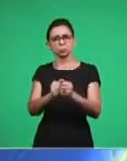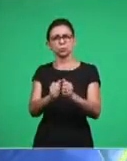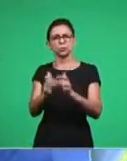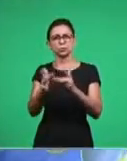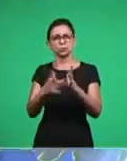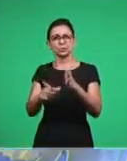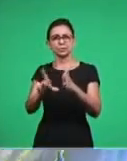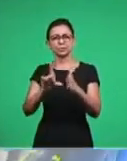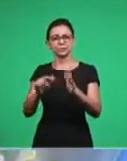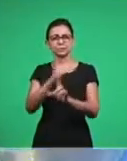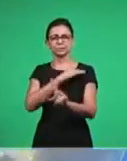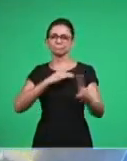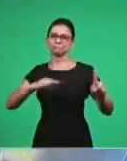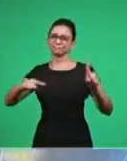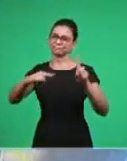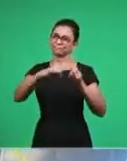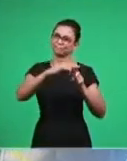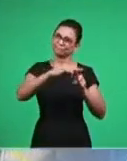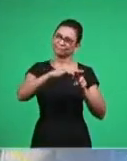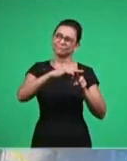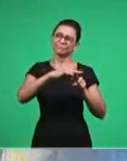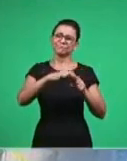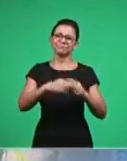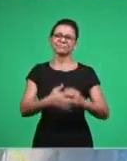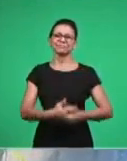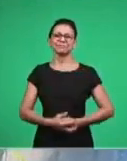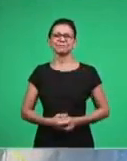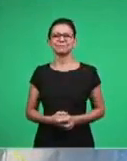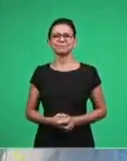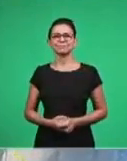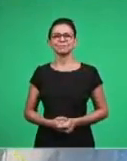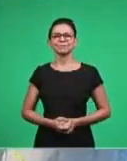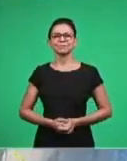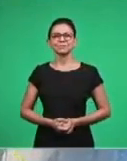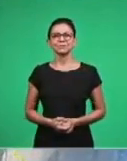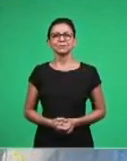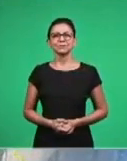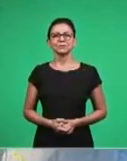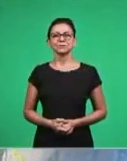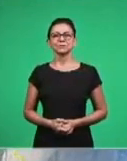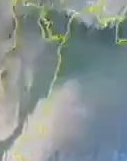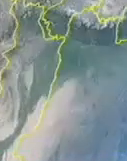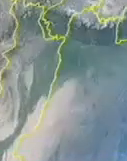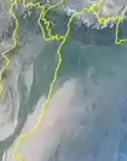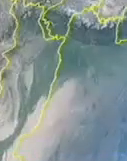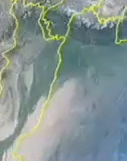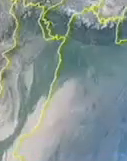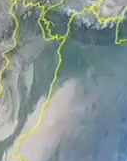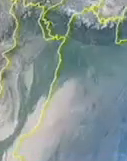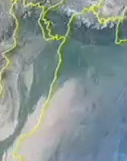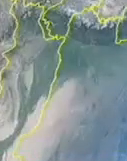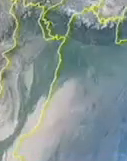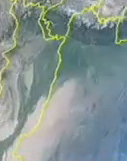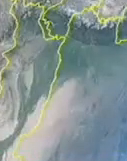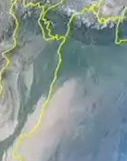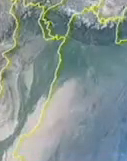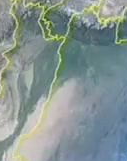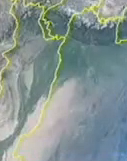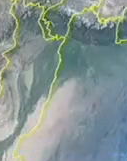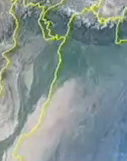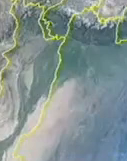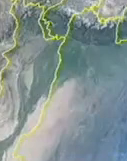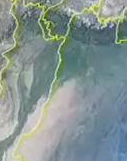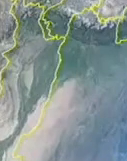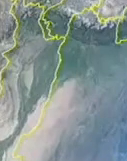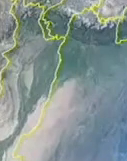when they left Egypt, and just like the disciples lived with Jesus when he was